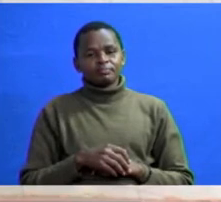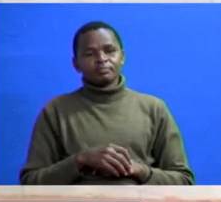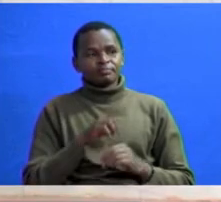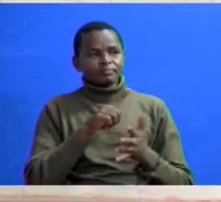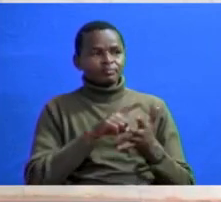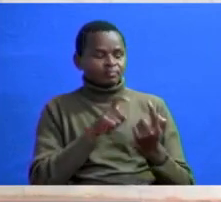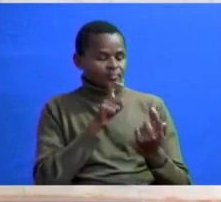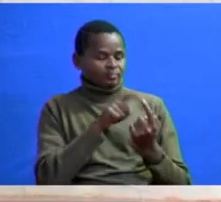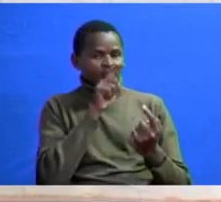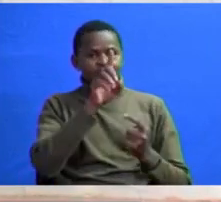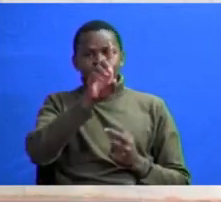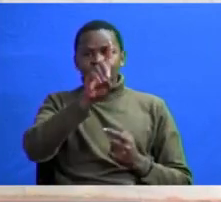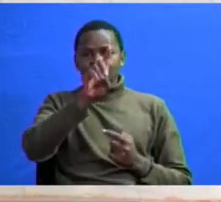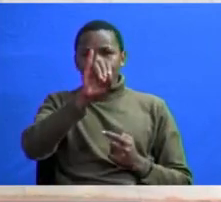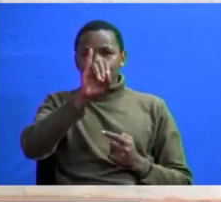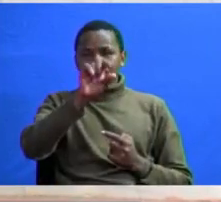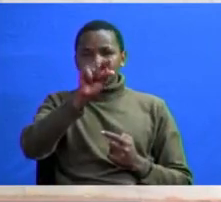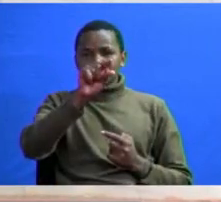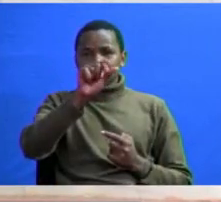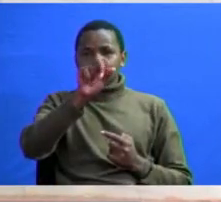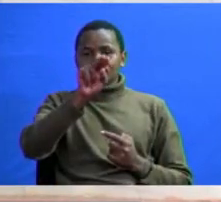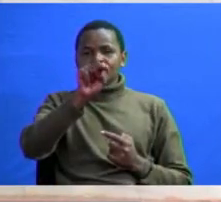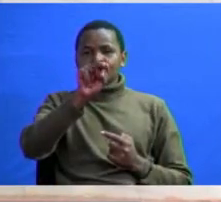What are some of the things you offer